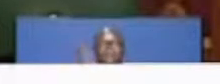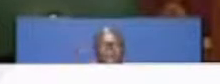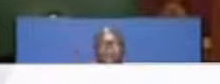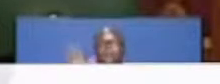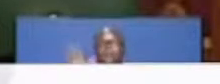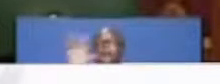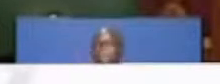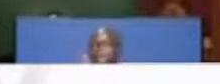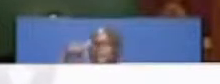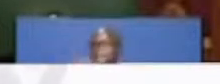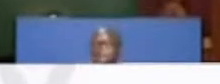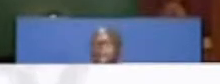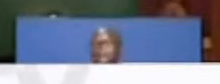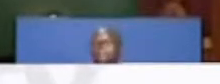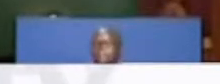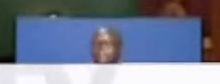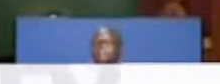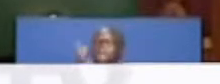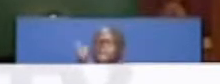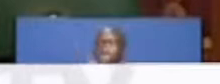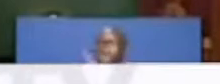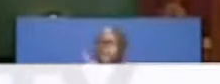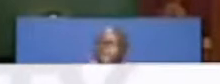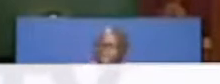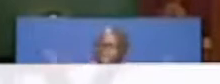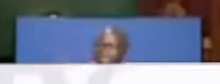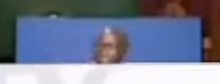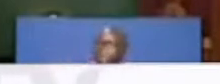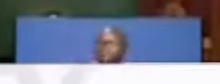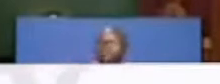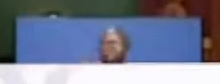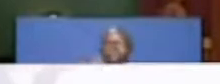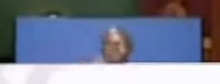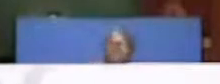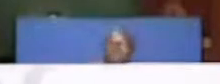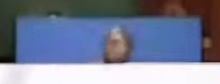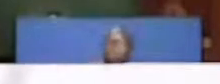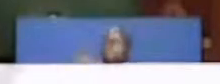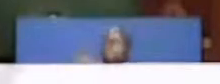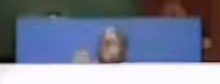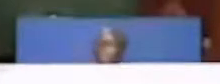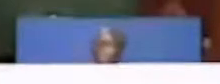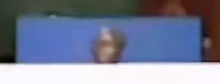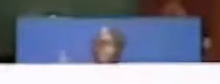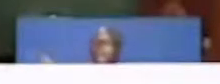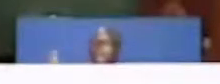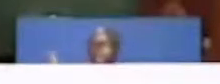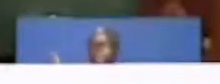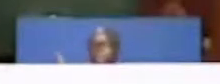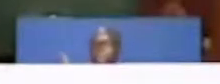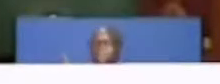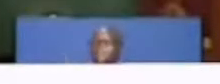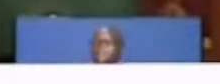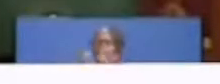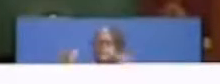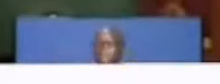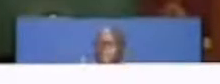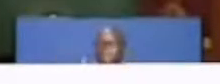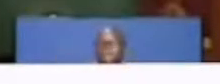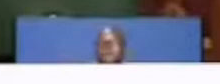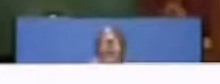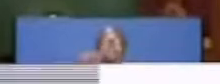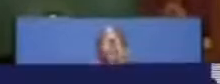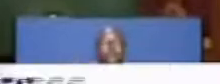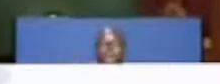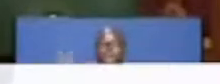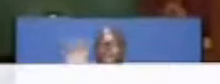the Madaraka Express made its inaugural journey from Mombasa to Nairobi. The largest infrastructure project in Africa